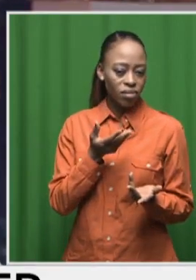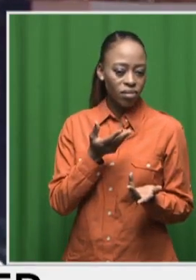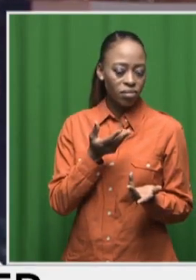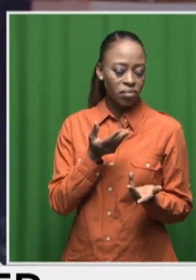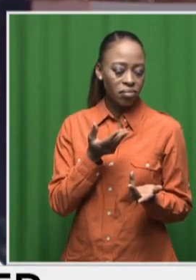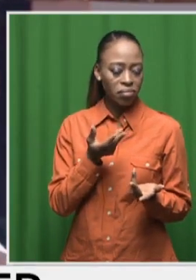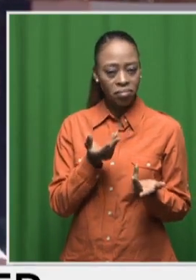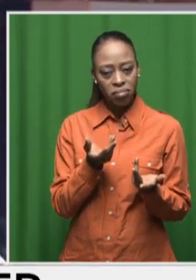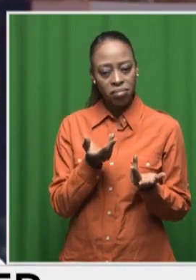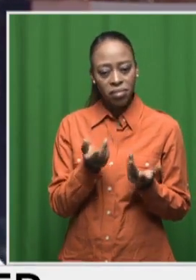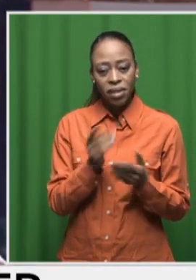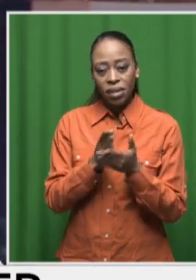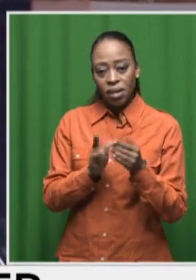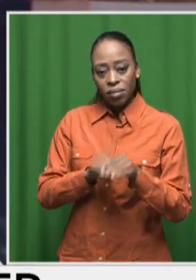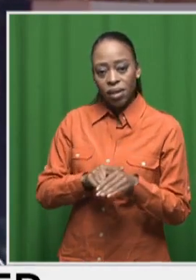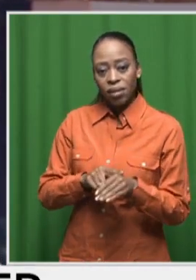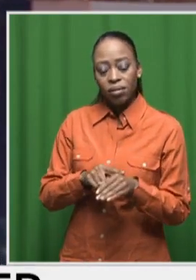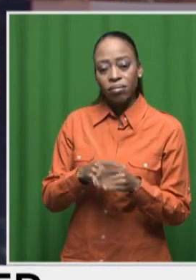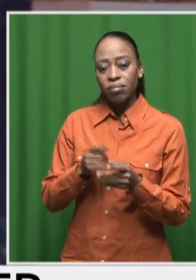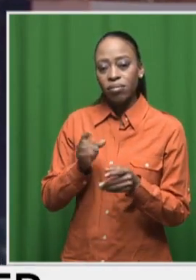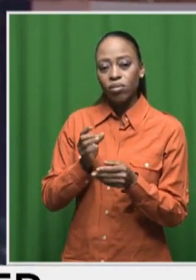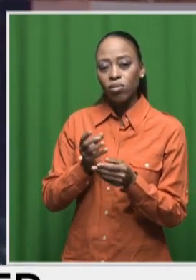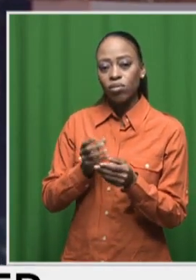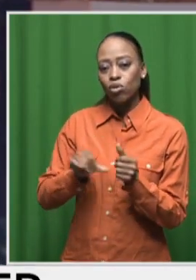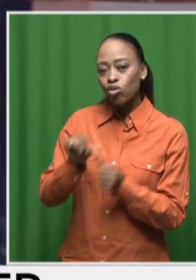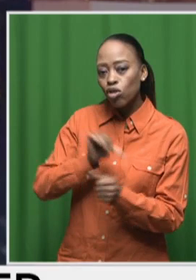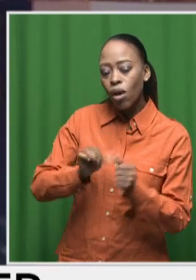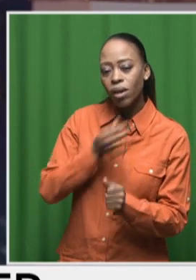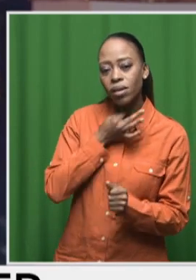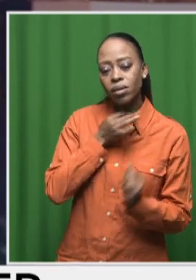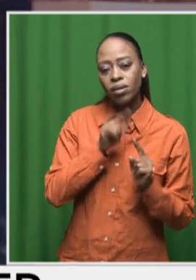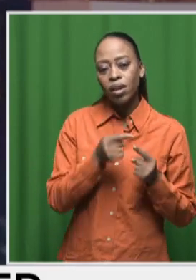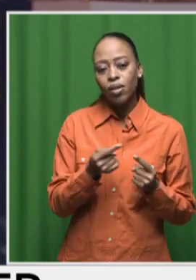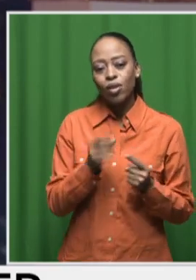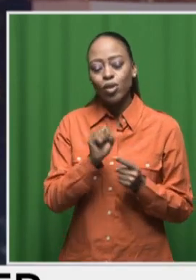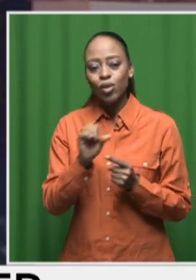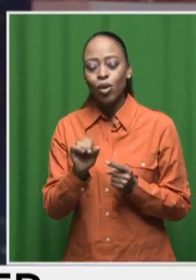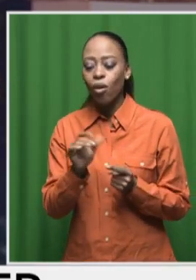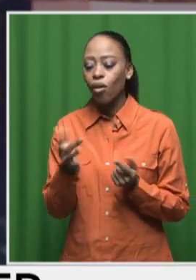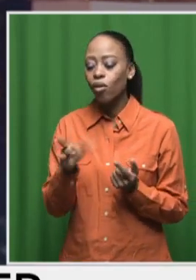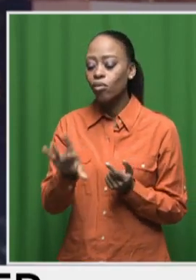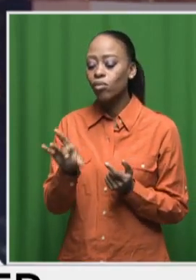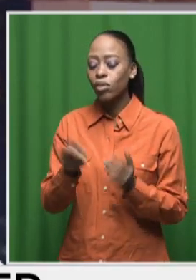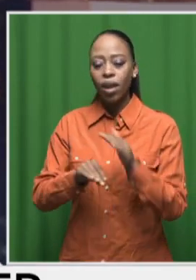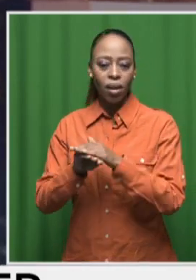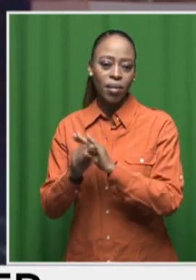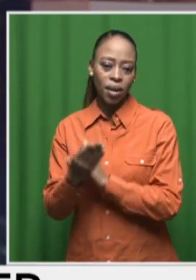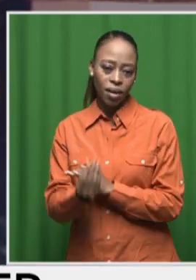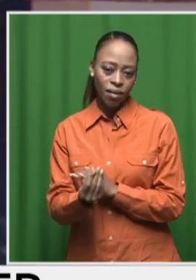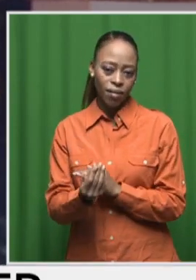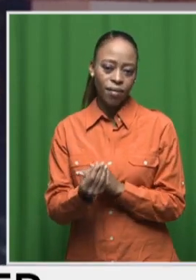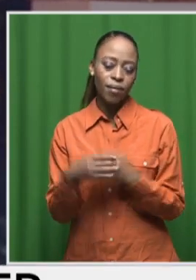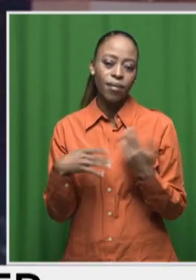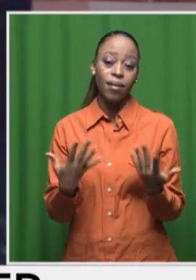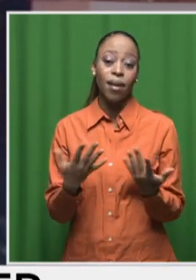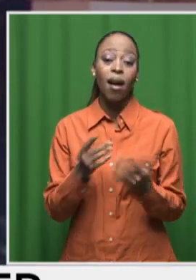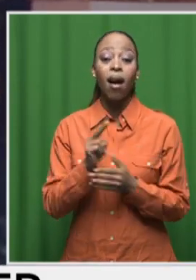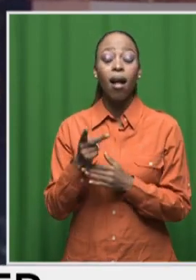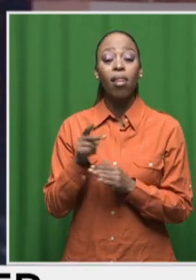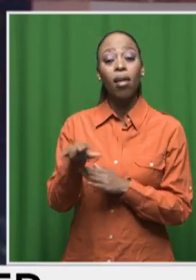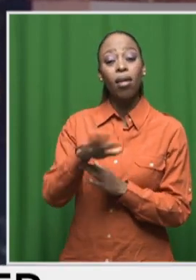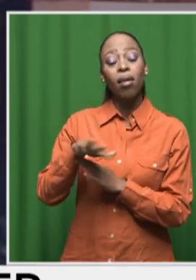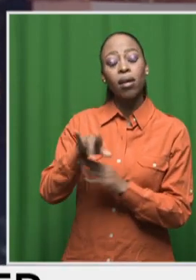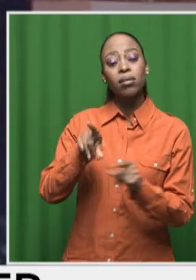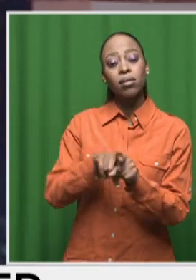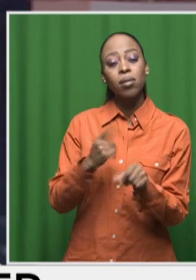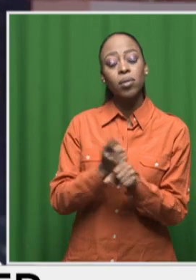English. And sometimes they can't engage in English. Yeah. And so then they're quite limited. I think one of the big areas